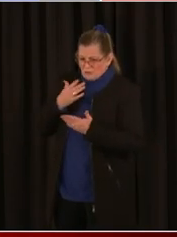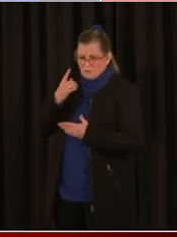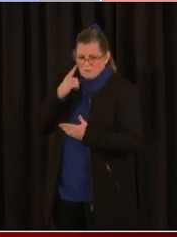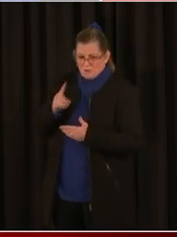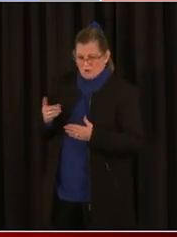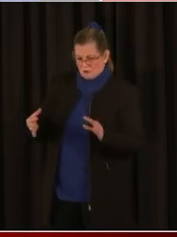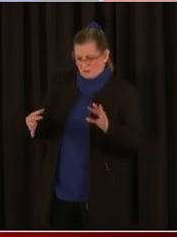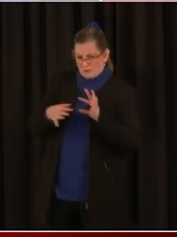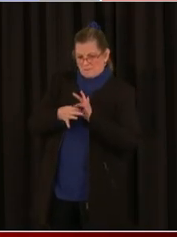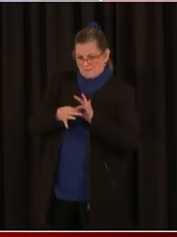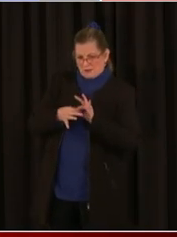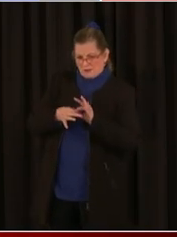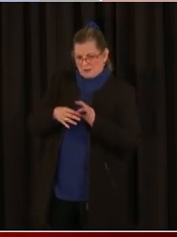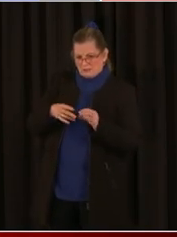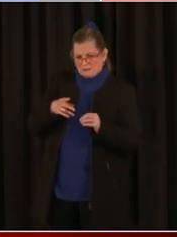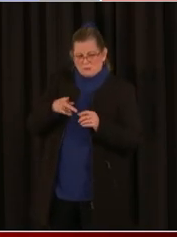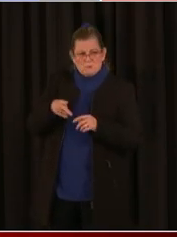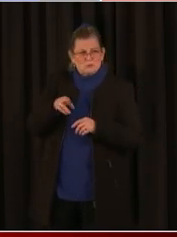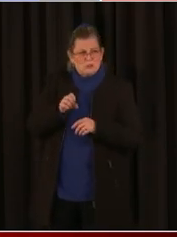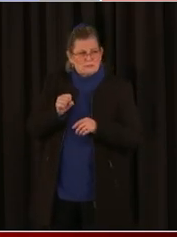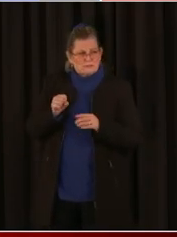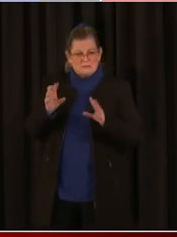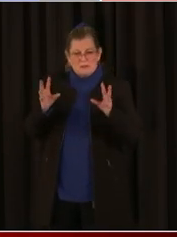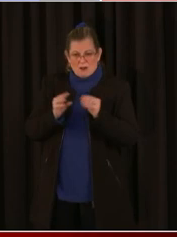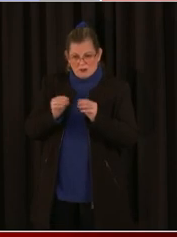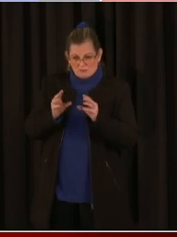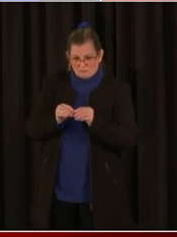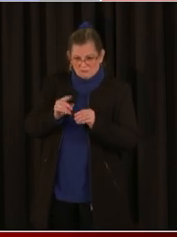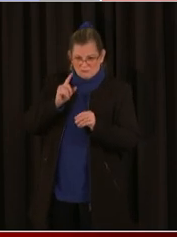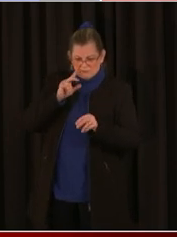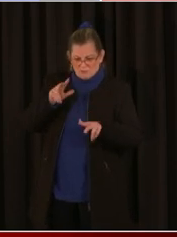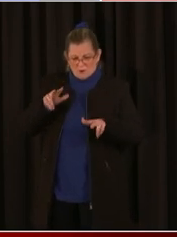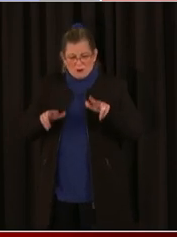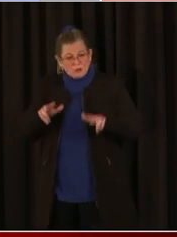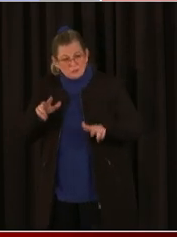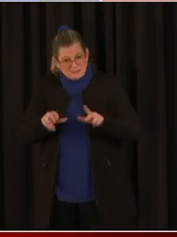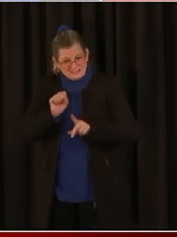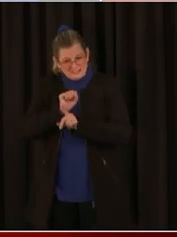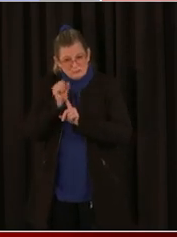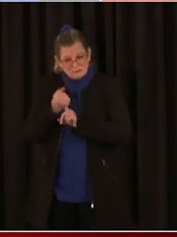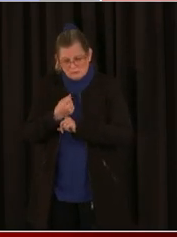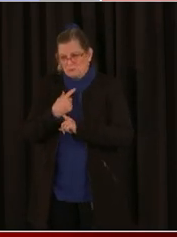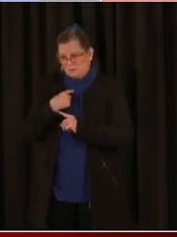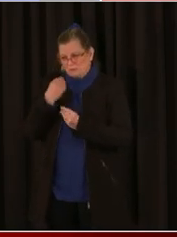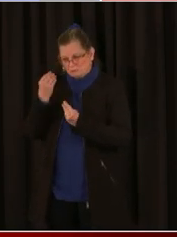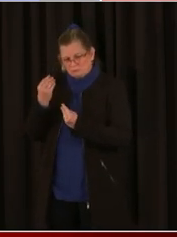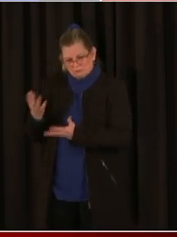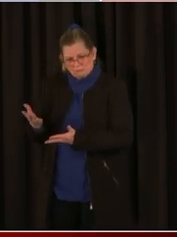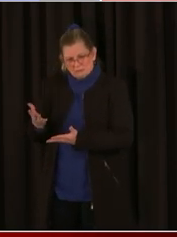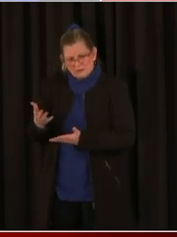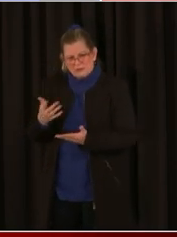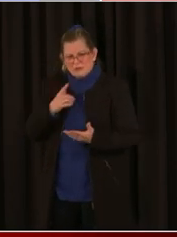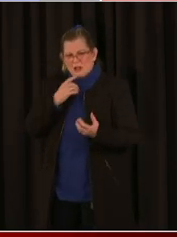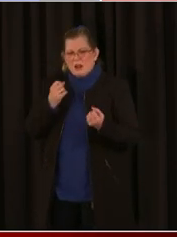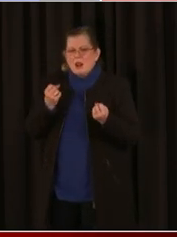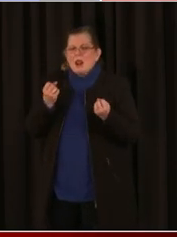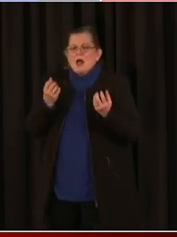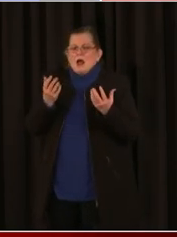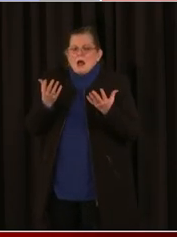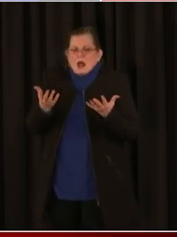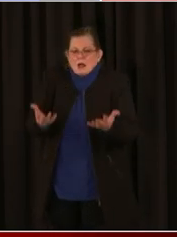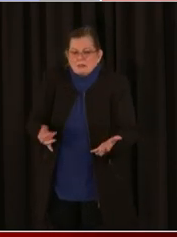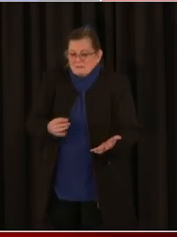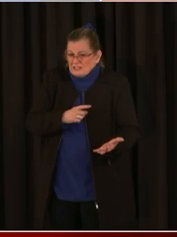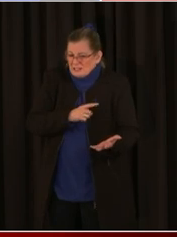press conferences, so it does create a little bit of an awkward situation here. But I'll say this, a lot of legislation, in fact,